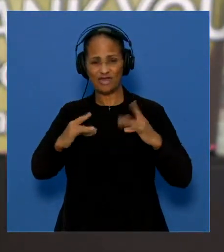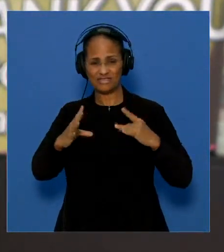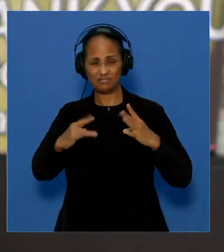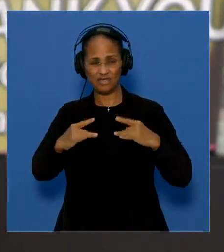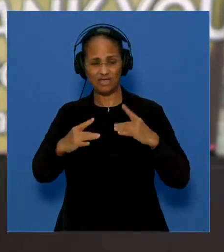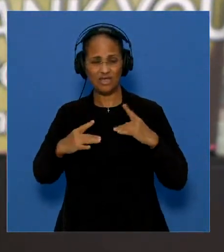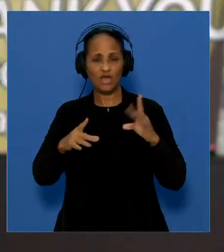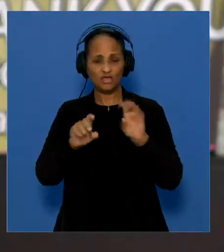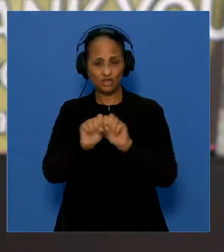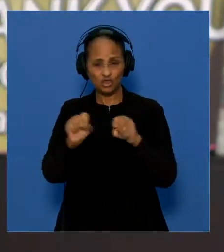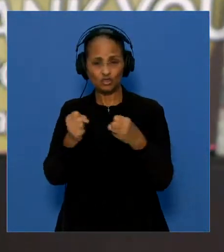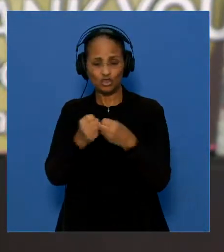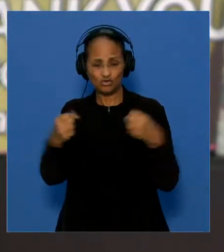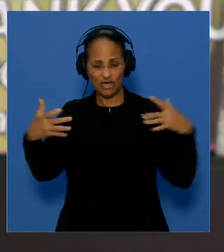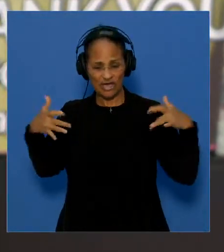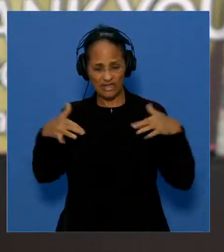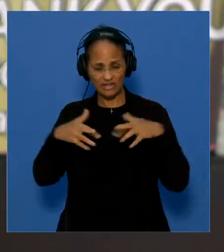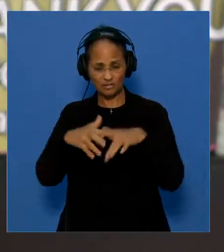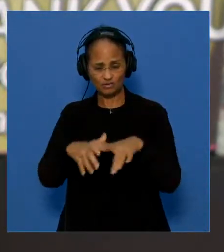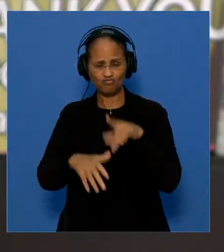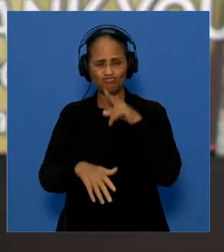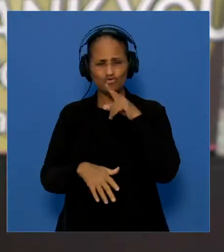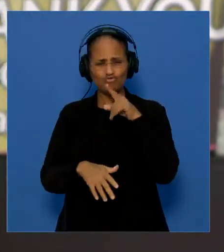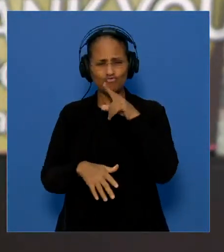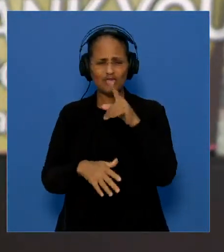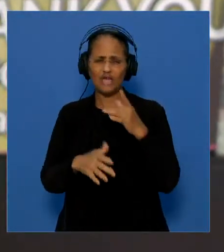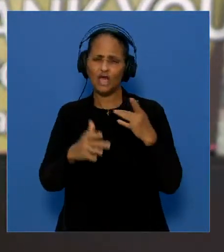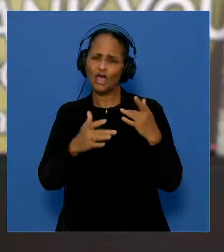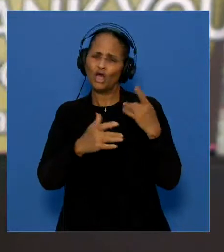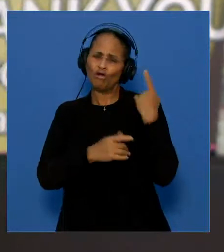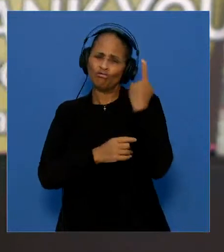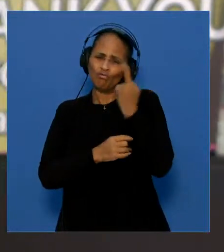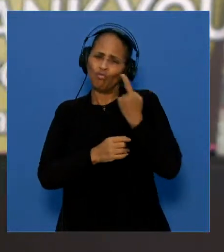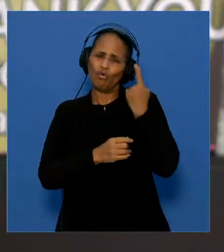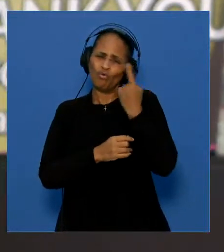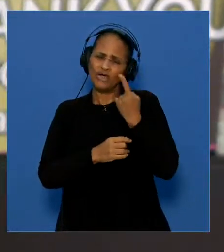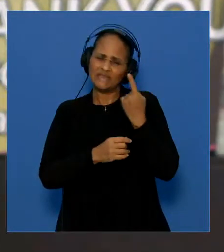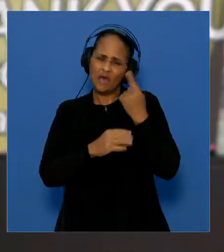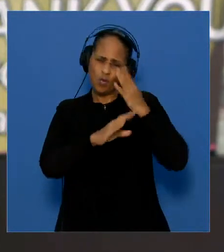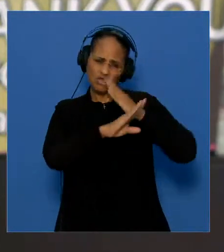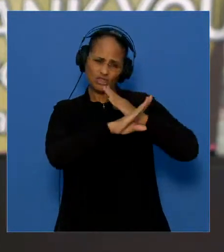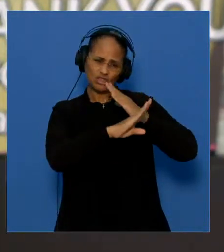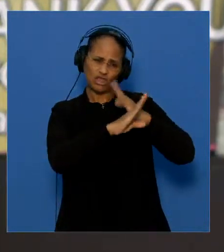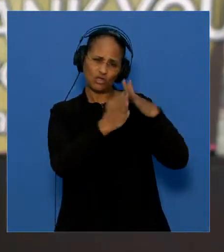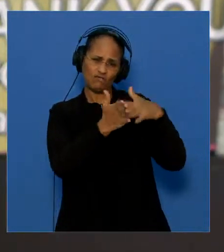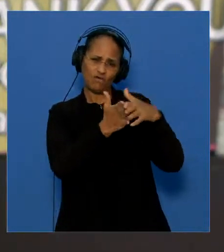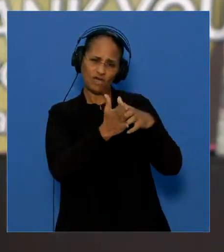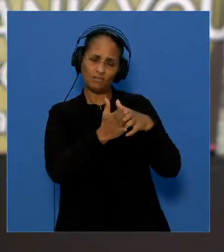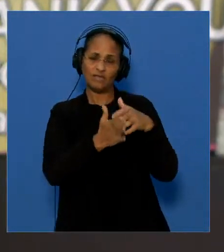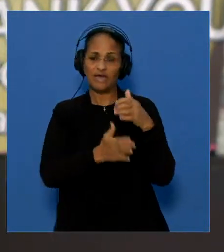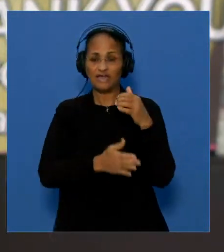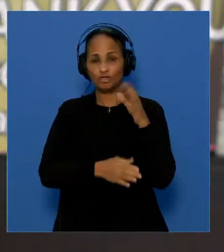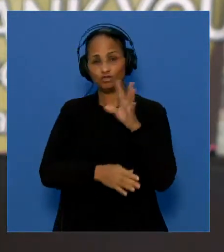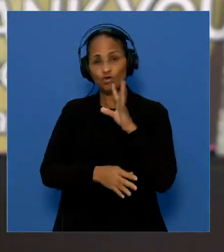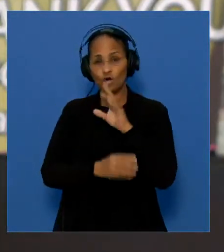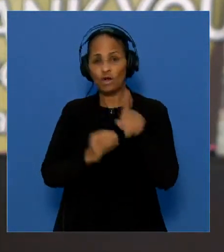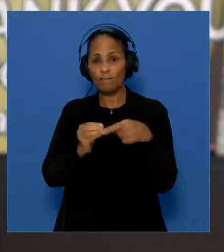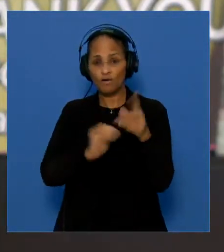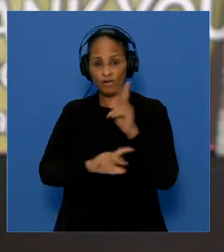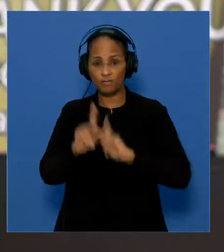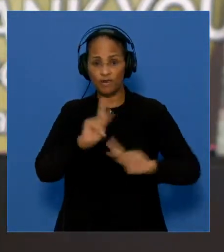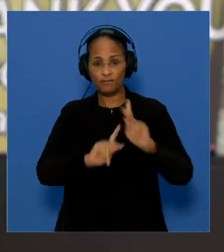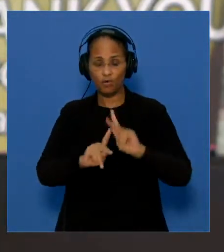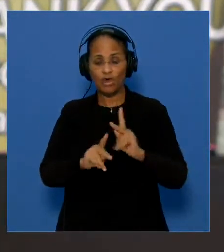We are deeply, deeply concerned that we do our best to shield our vulnerable. And inevitably, the household that you've just spoken about, there probably